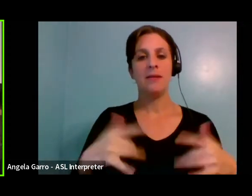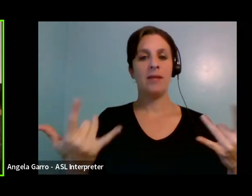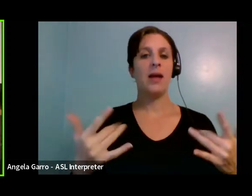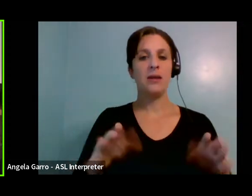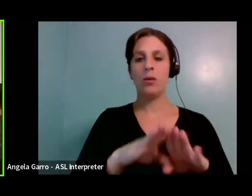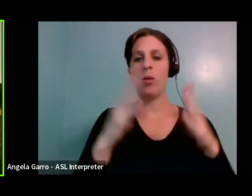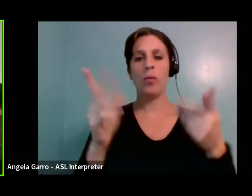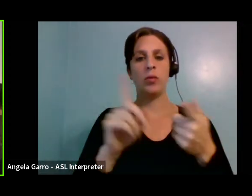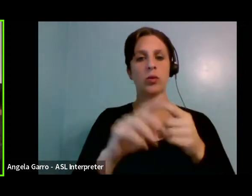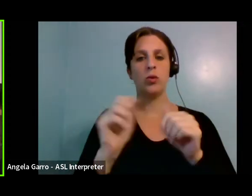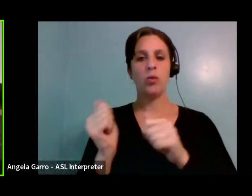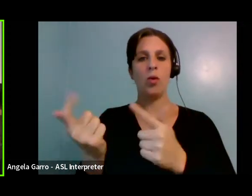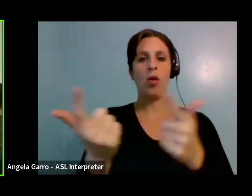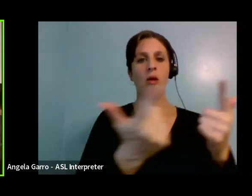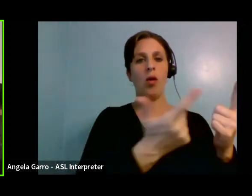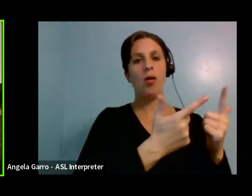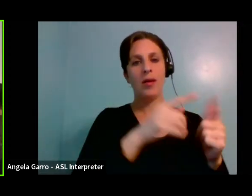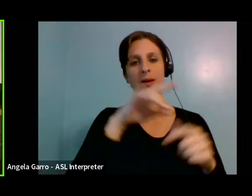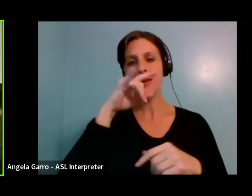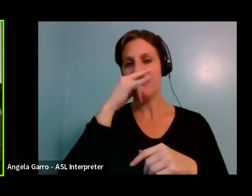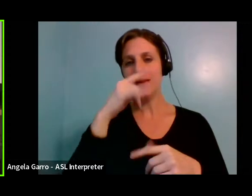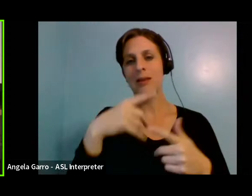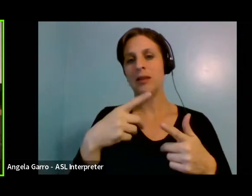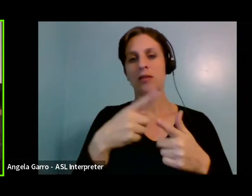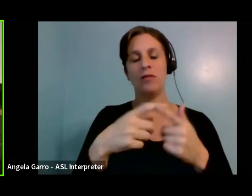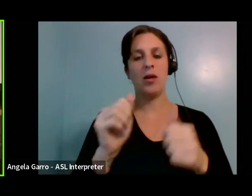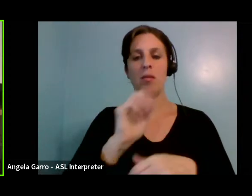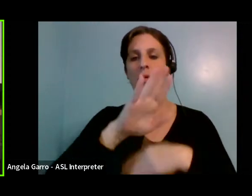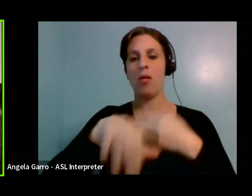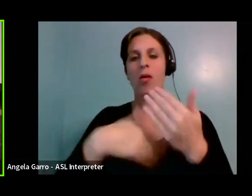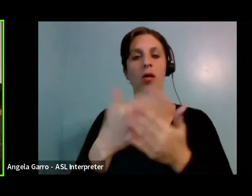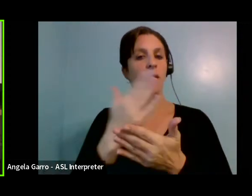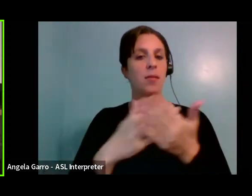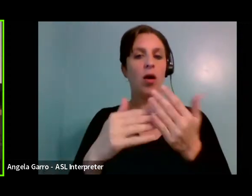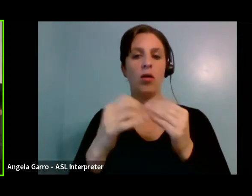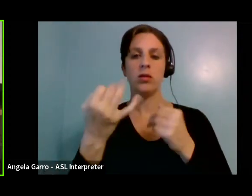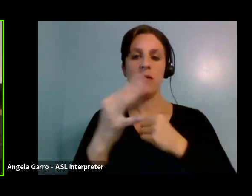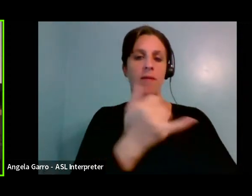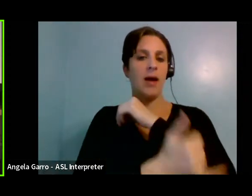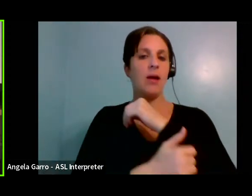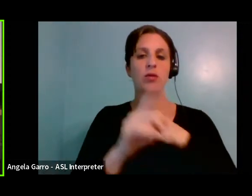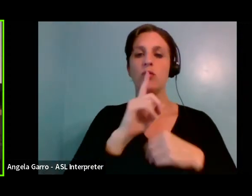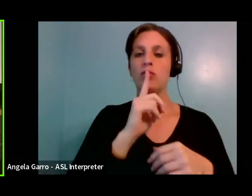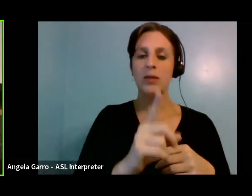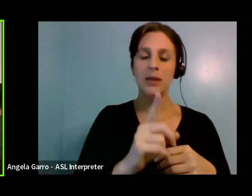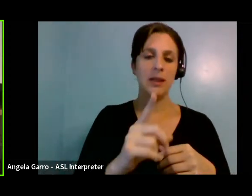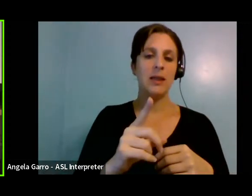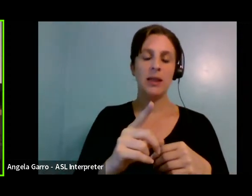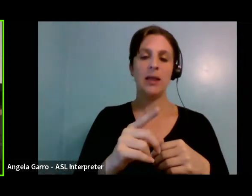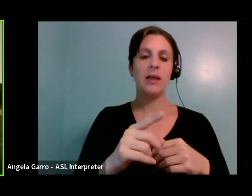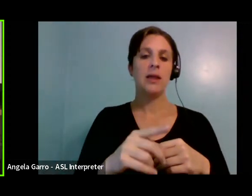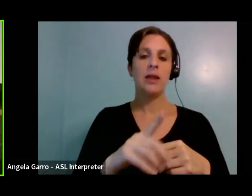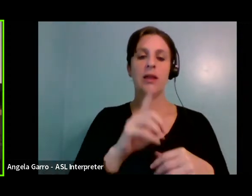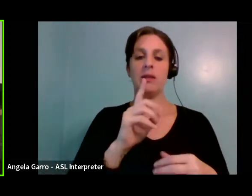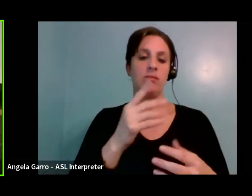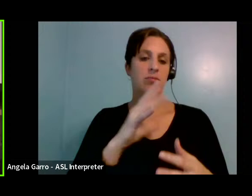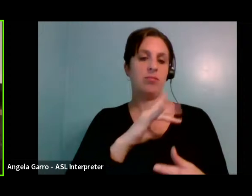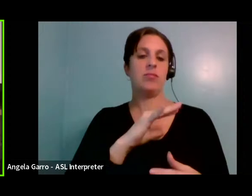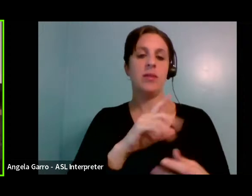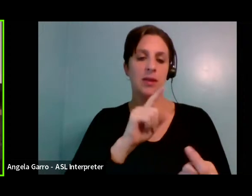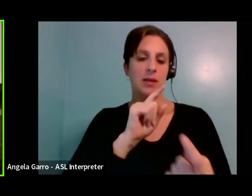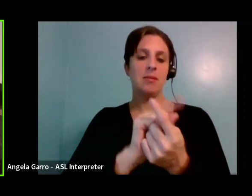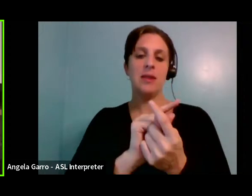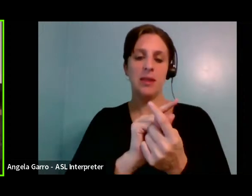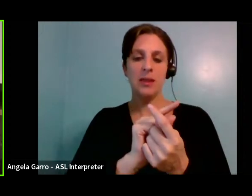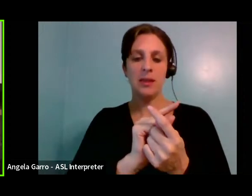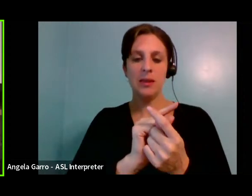to all kids from all parts of the county. And what was really neat was meeting people from the other